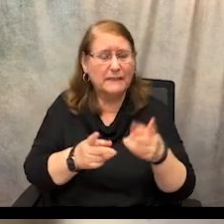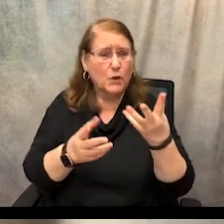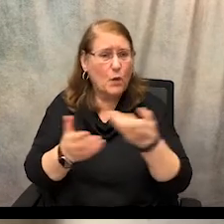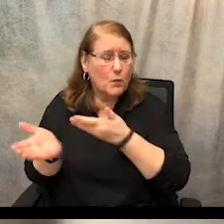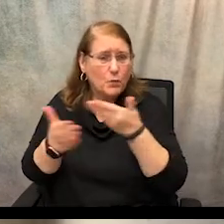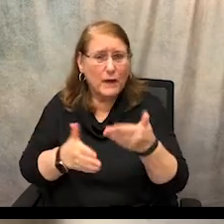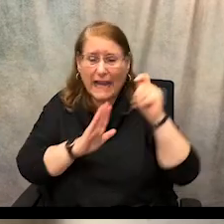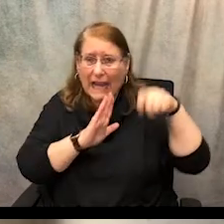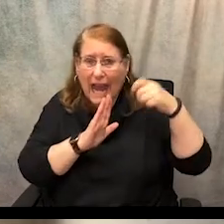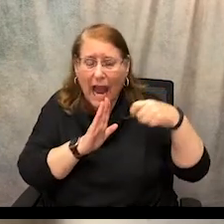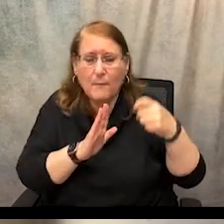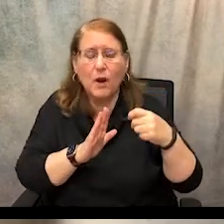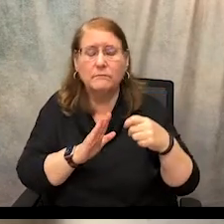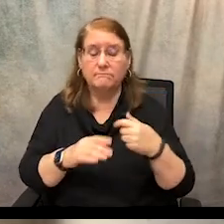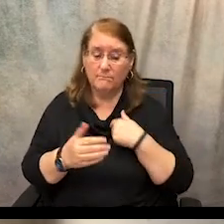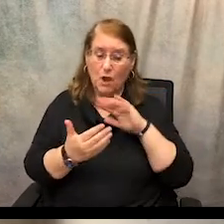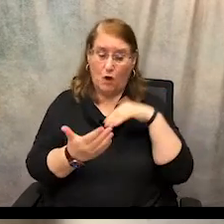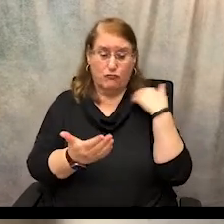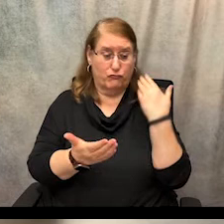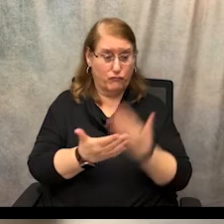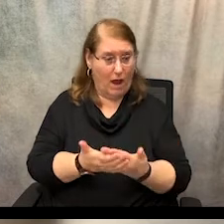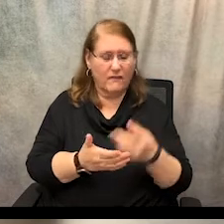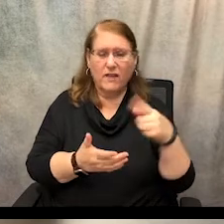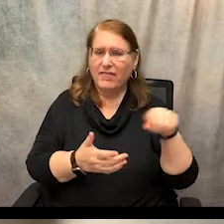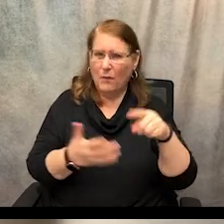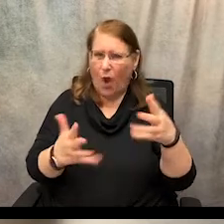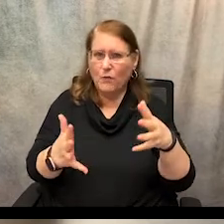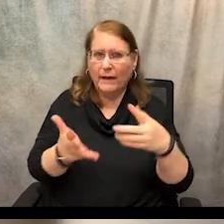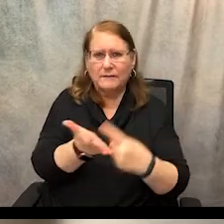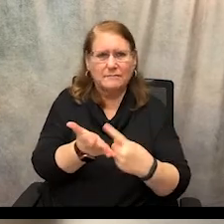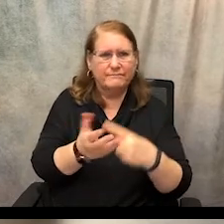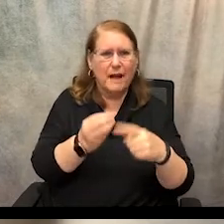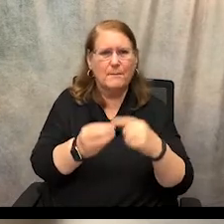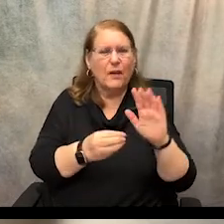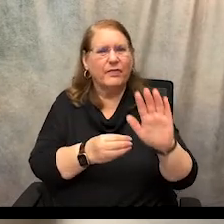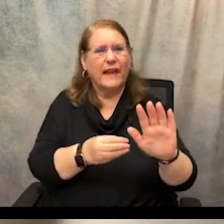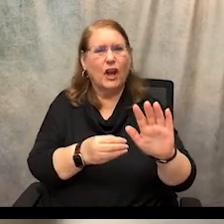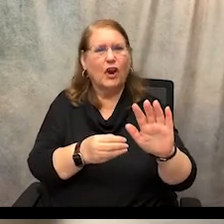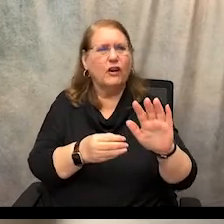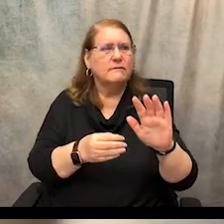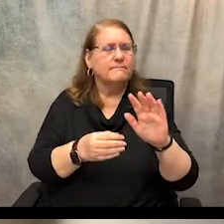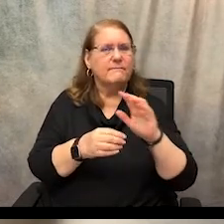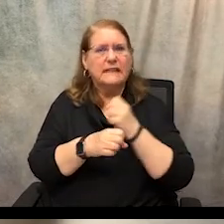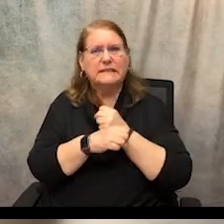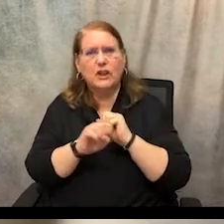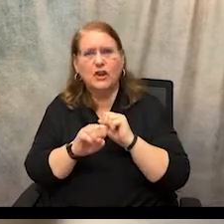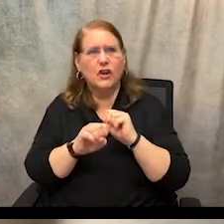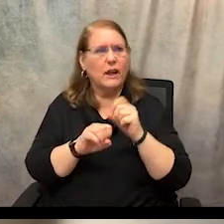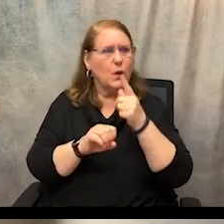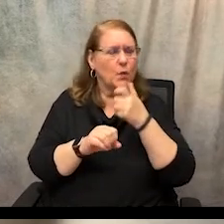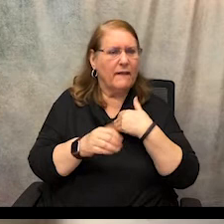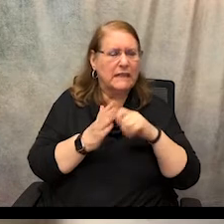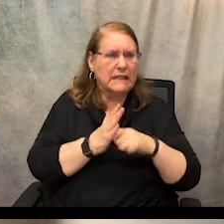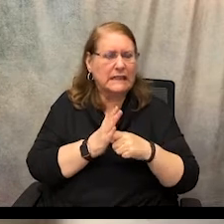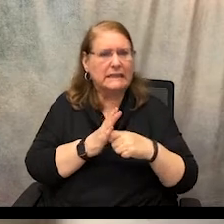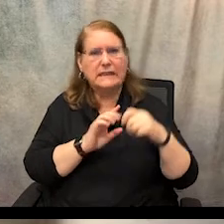first day that I arrived, they were actually talking about their own sort of security protocols, about the security camera and who had